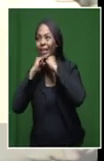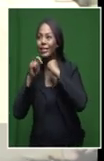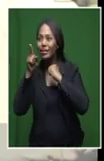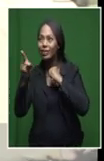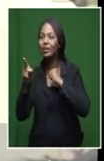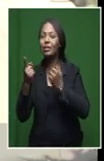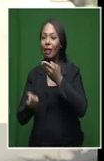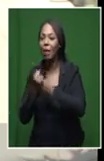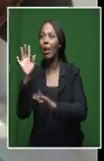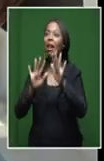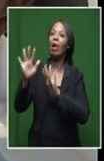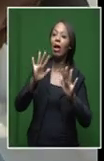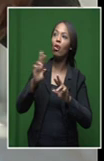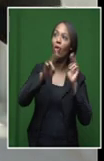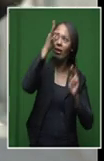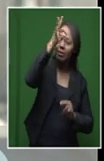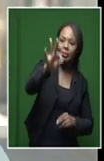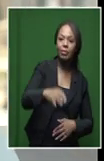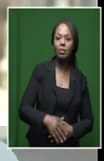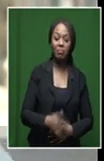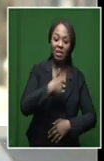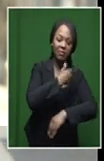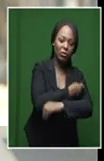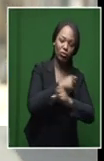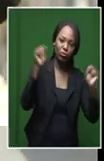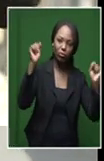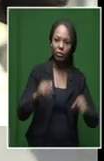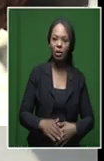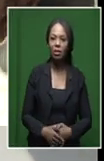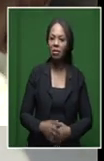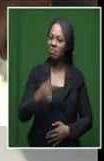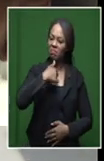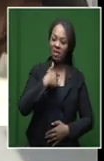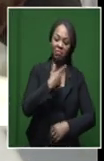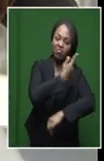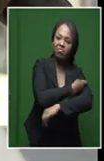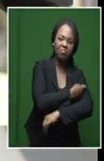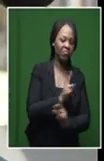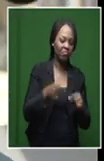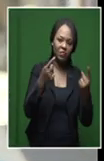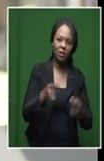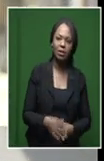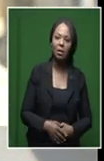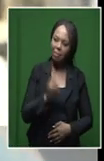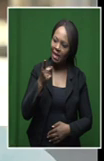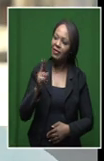ngeke ngivaccinate no angeke ngihambe ngoba umzali wami demele ayazi